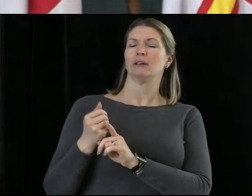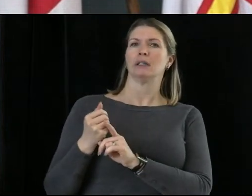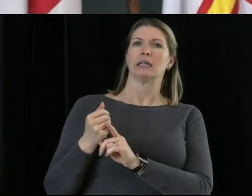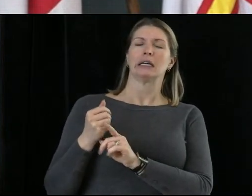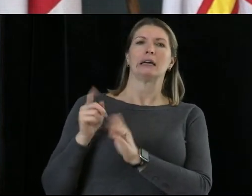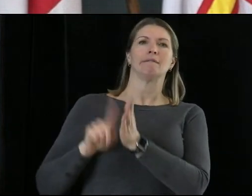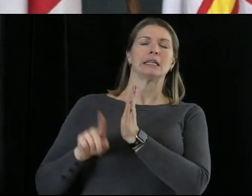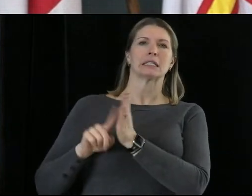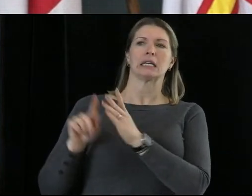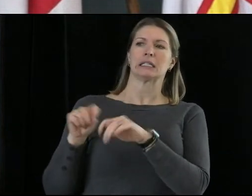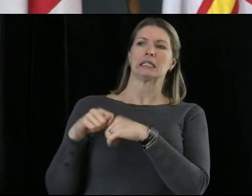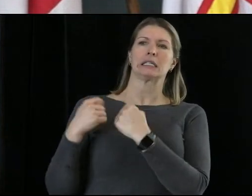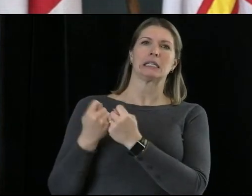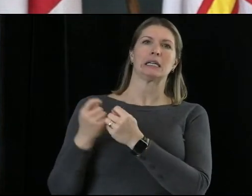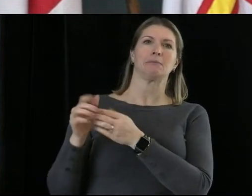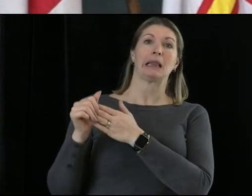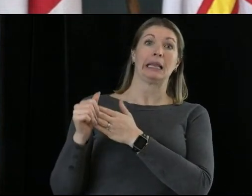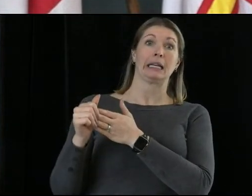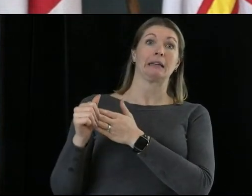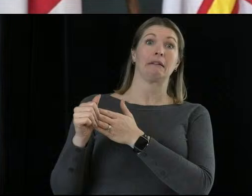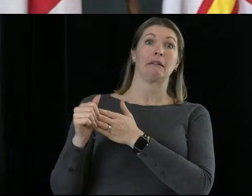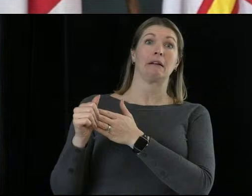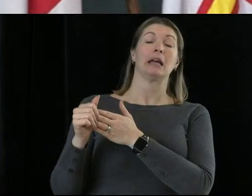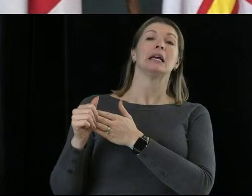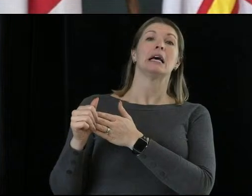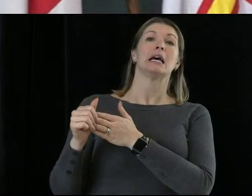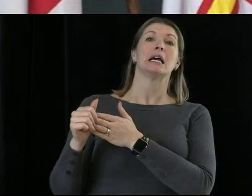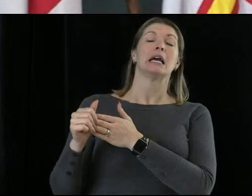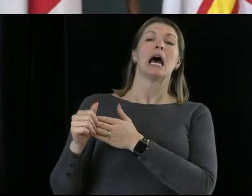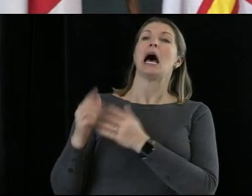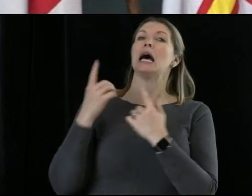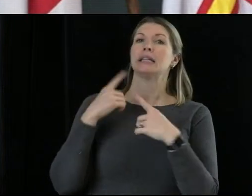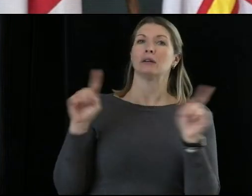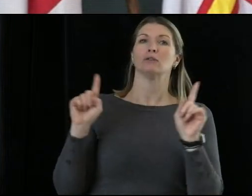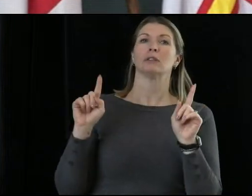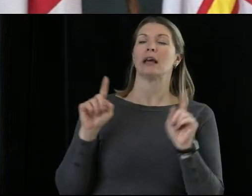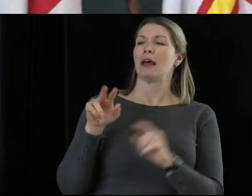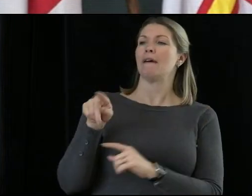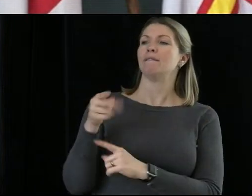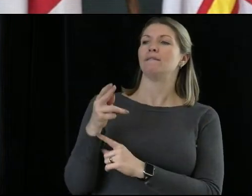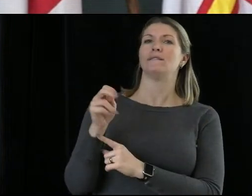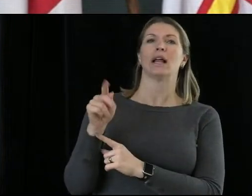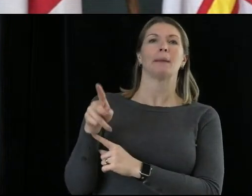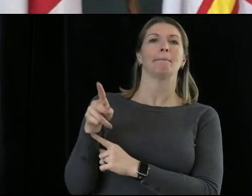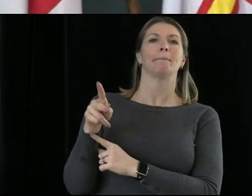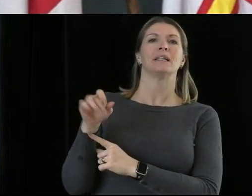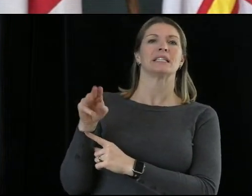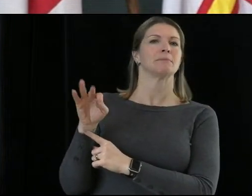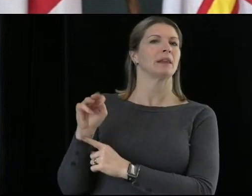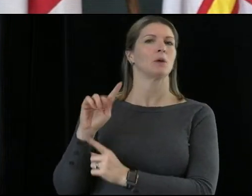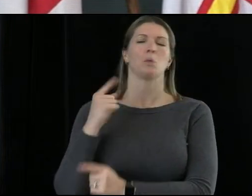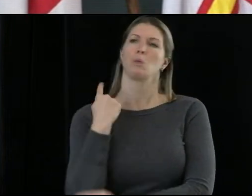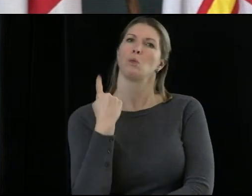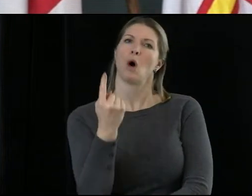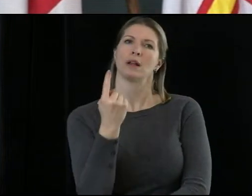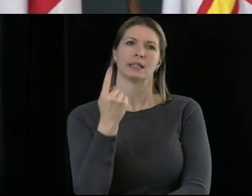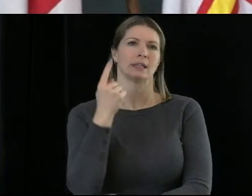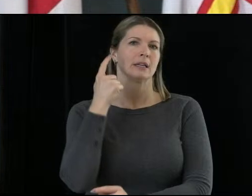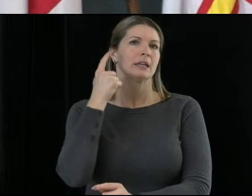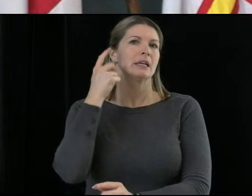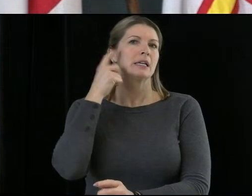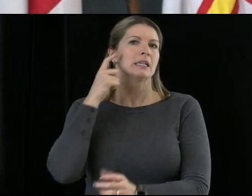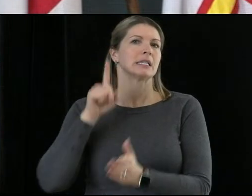team, announced that Philip Smith was the only suspect. He also announced that he believed